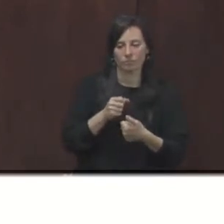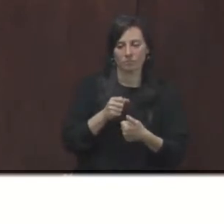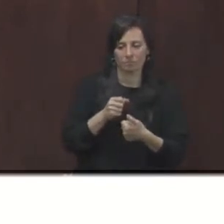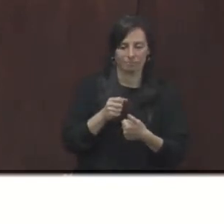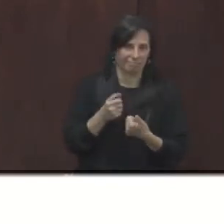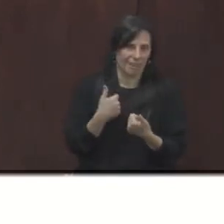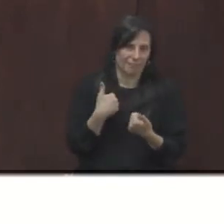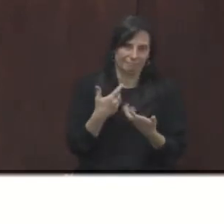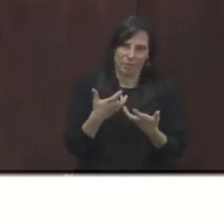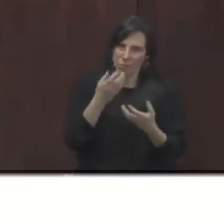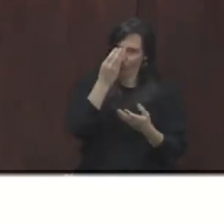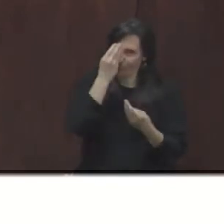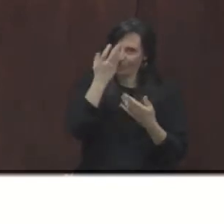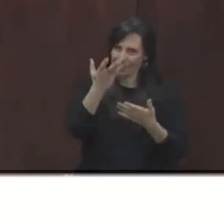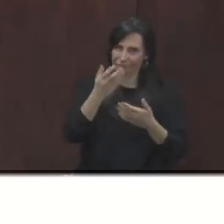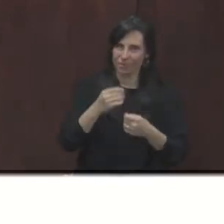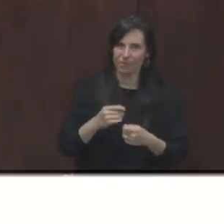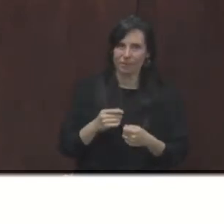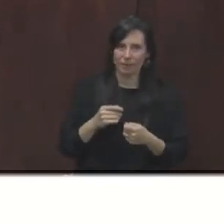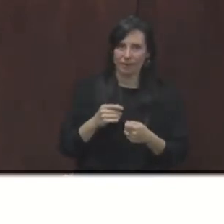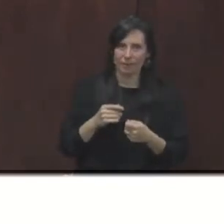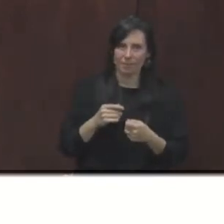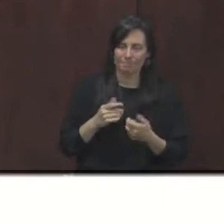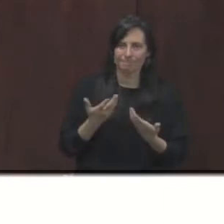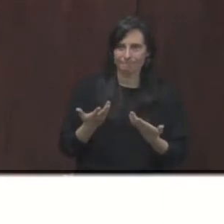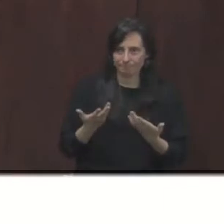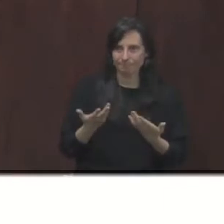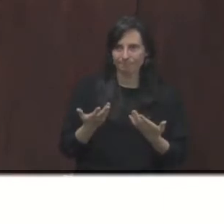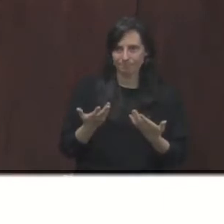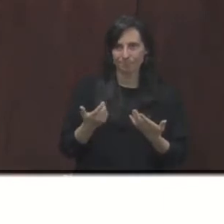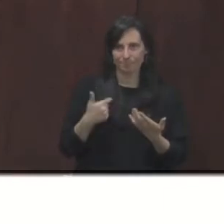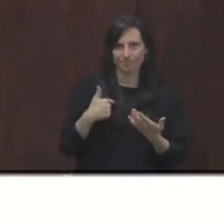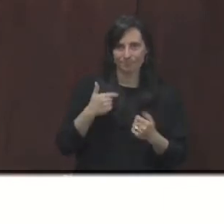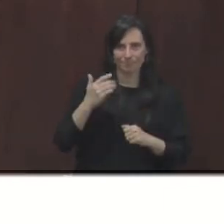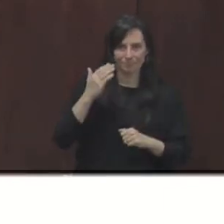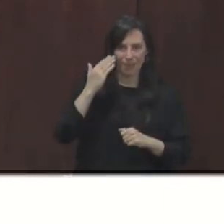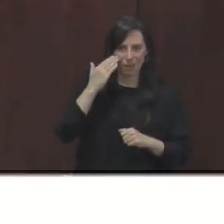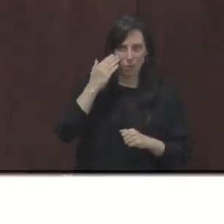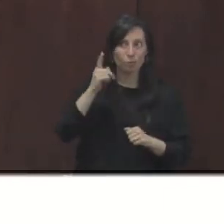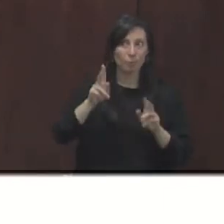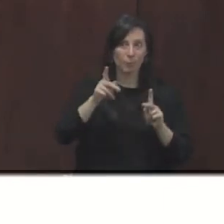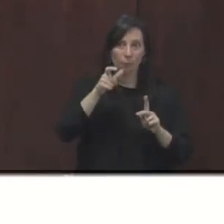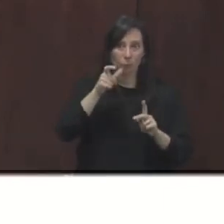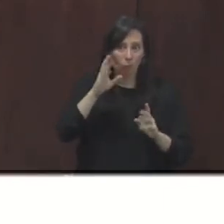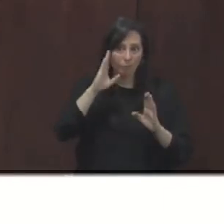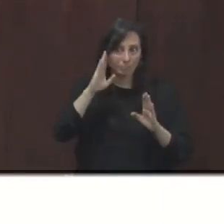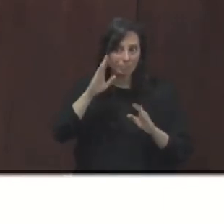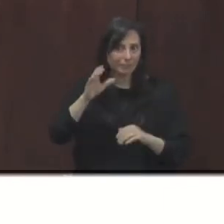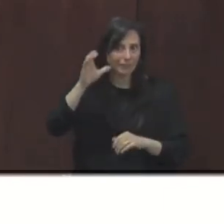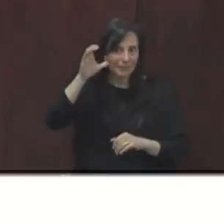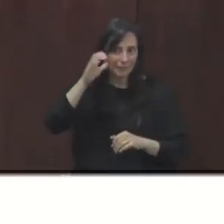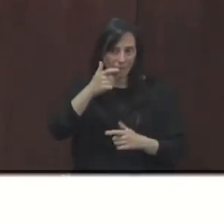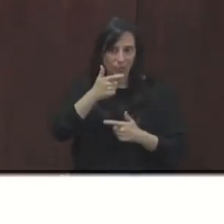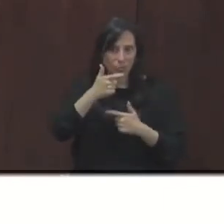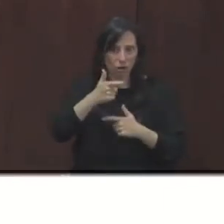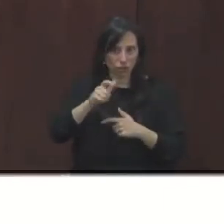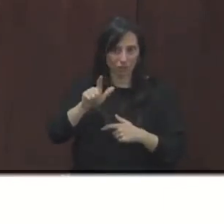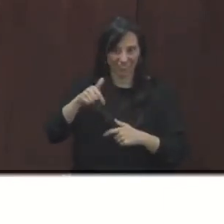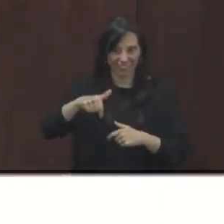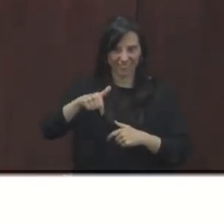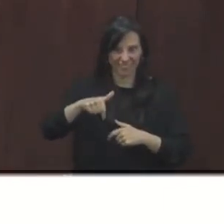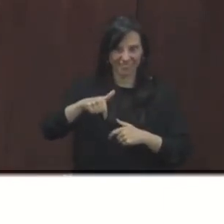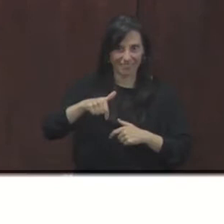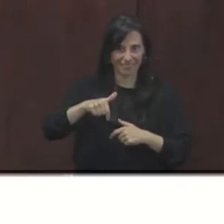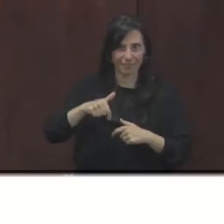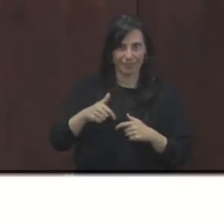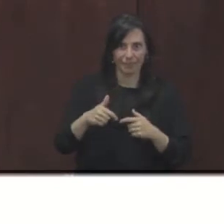know that I recognize, for folks who are listening to us and streaming live, that we are